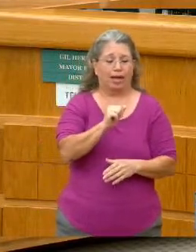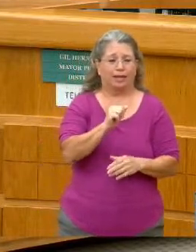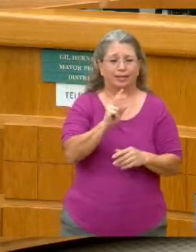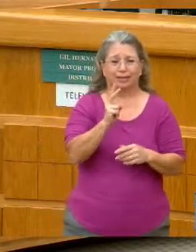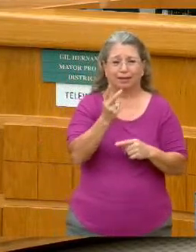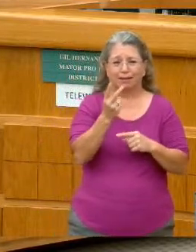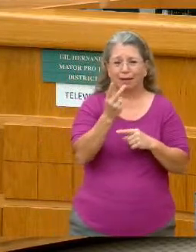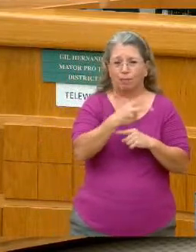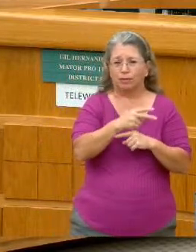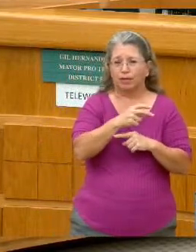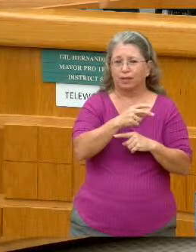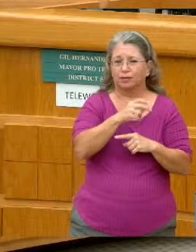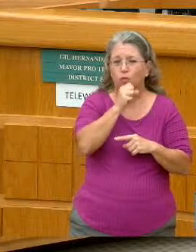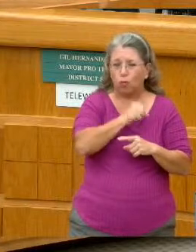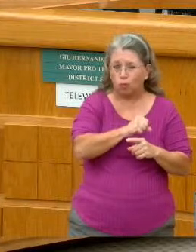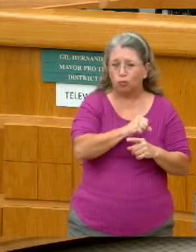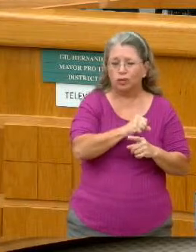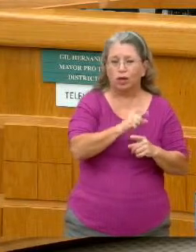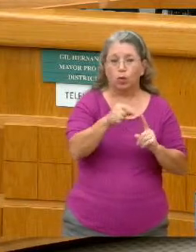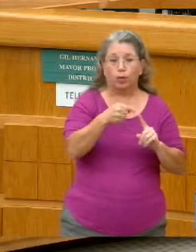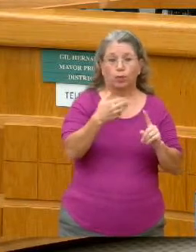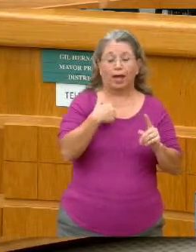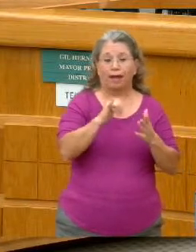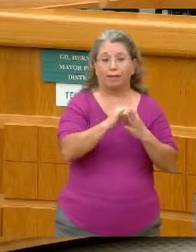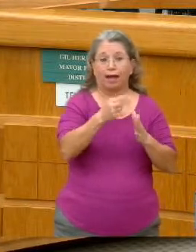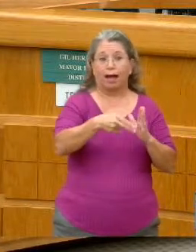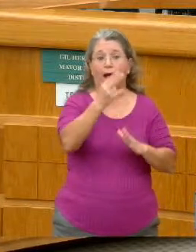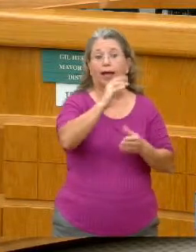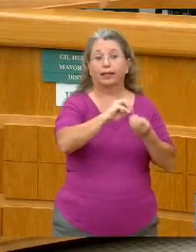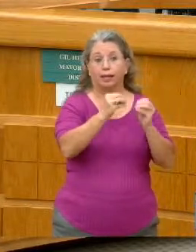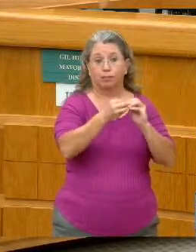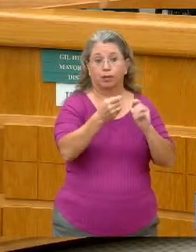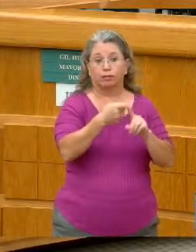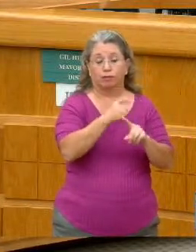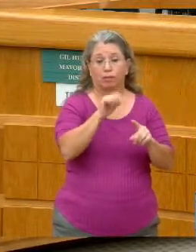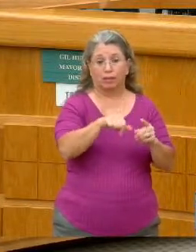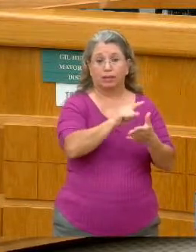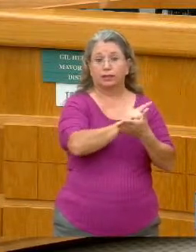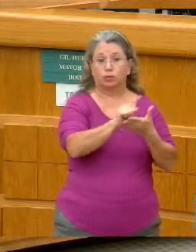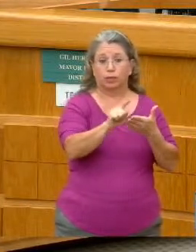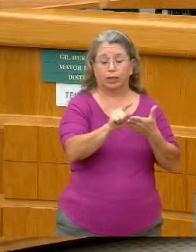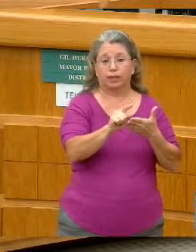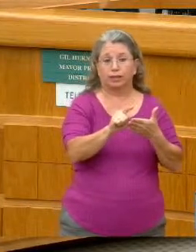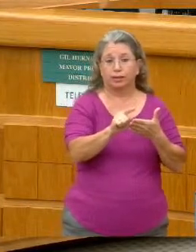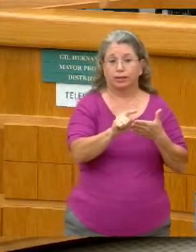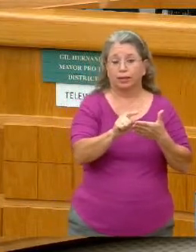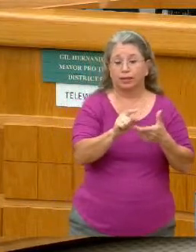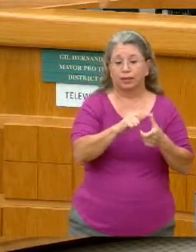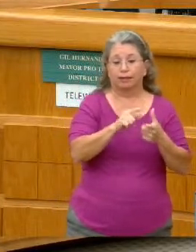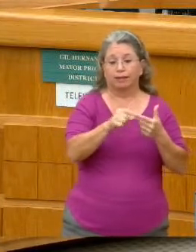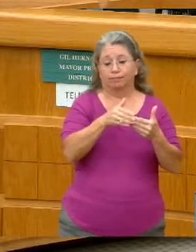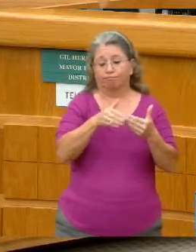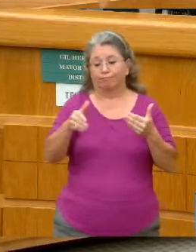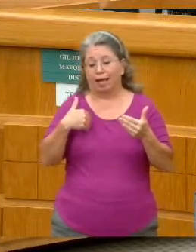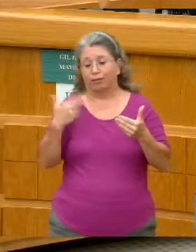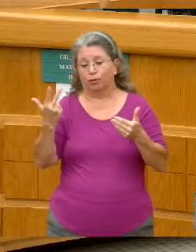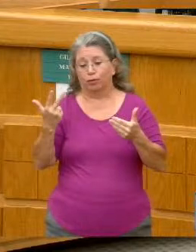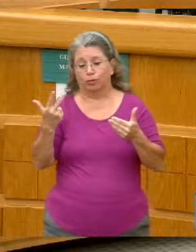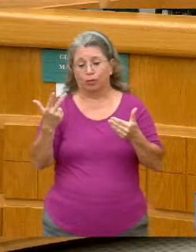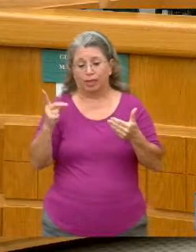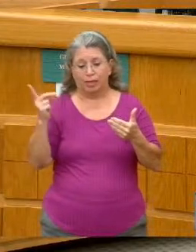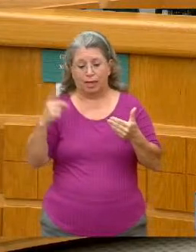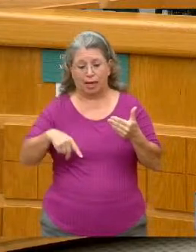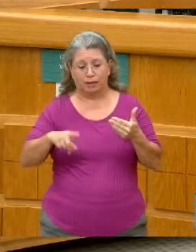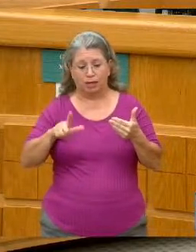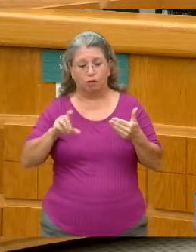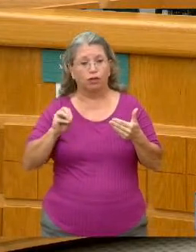was that high number for this week and not the subsequent 3 low numbers for the rest of that week. And so it keeps